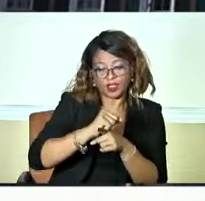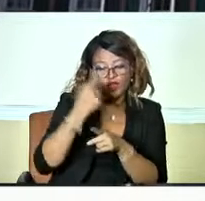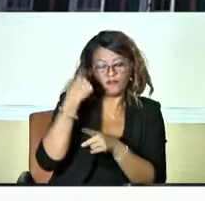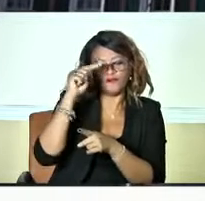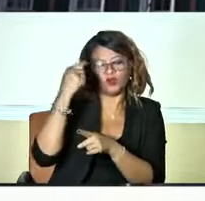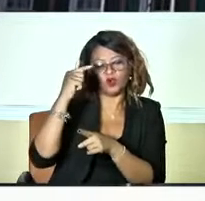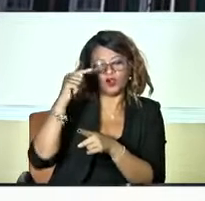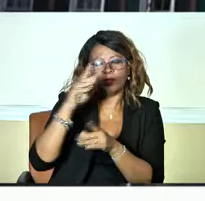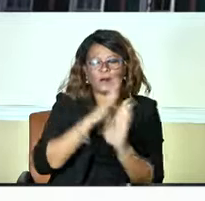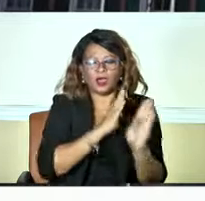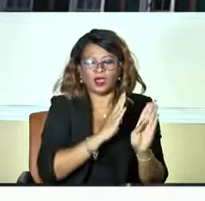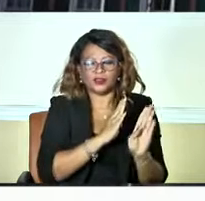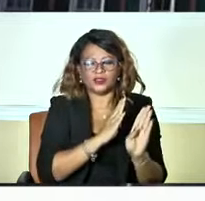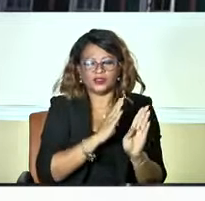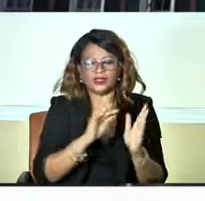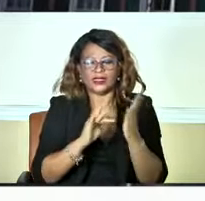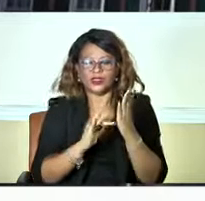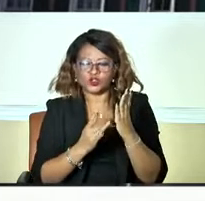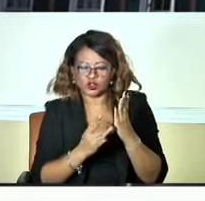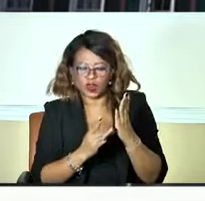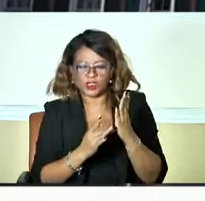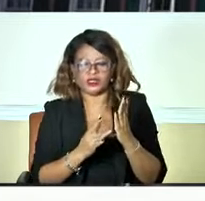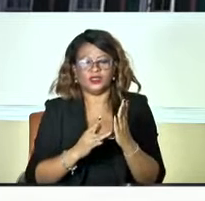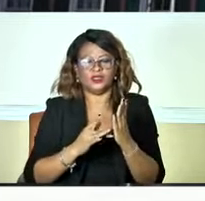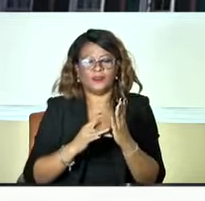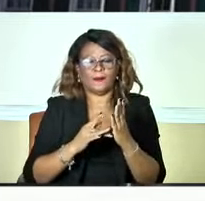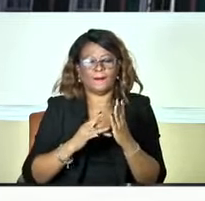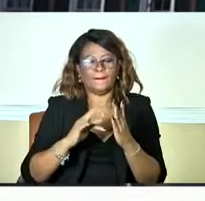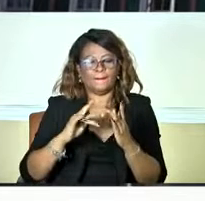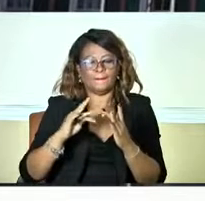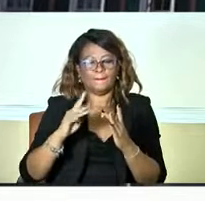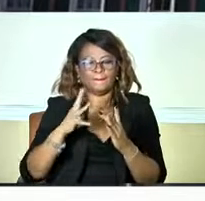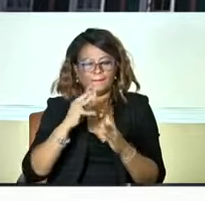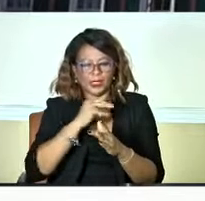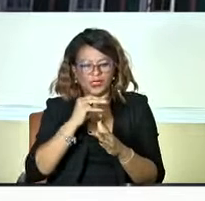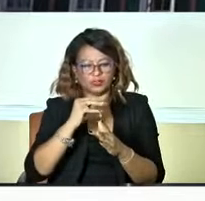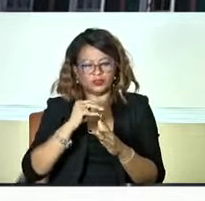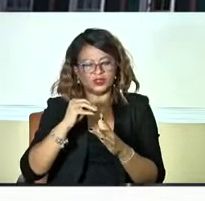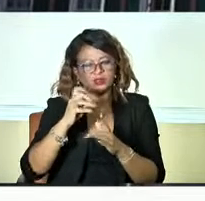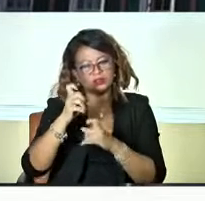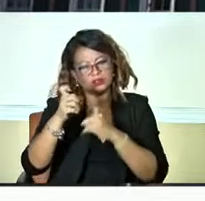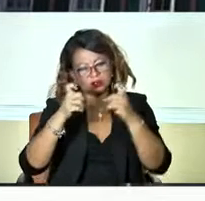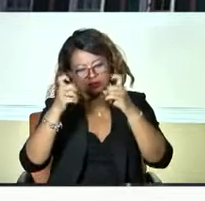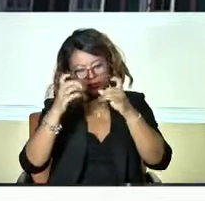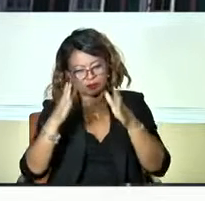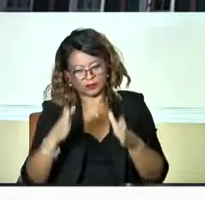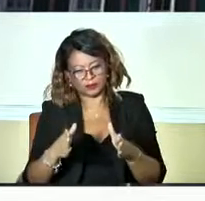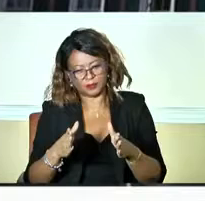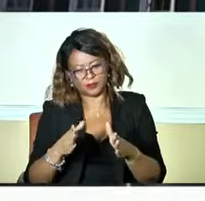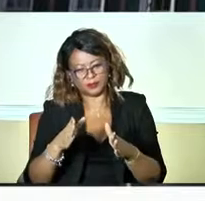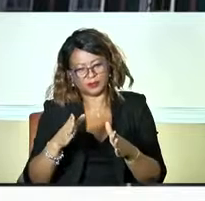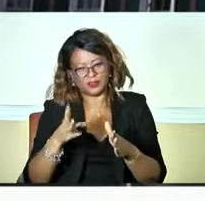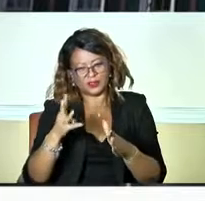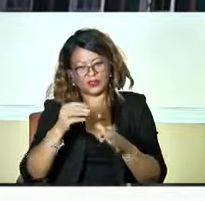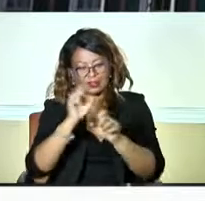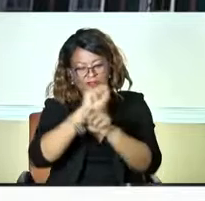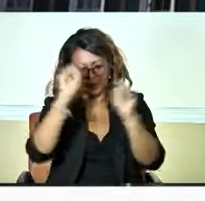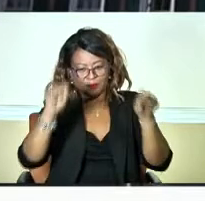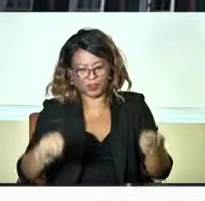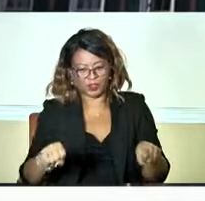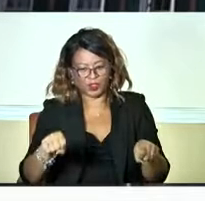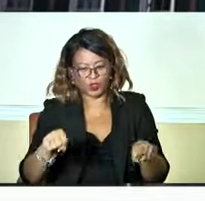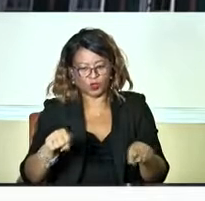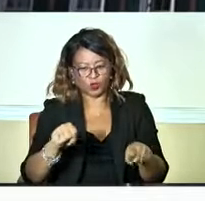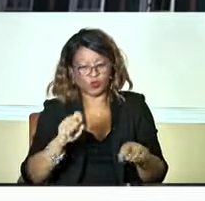for the Bahamas Electronic Cabinet Management Information System, which will